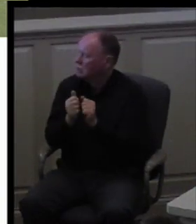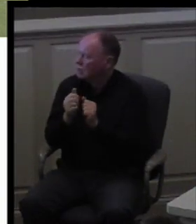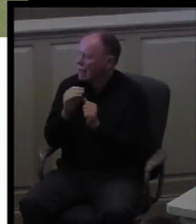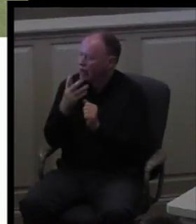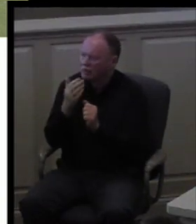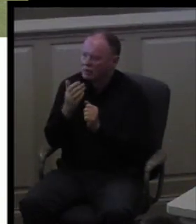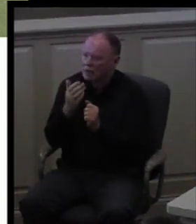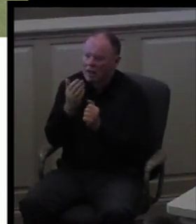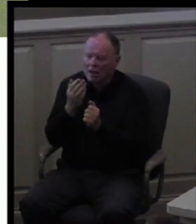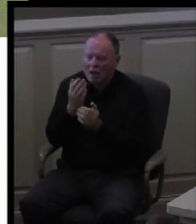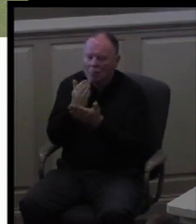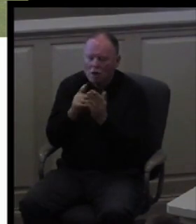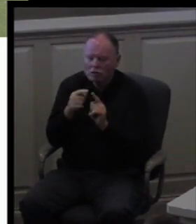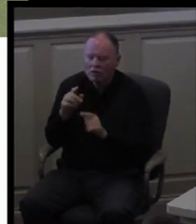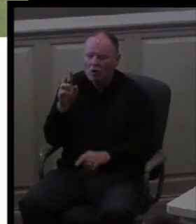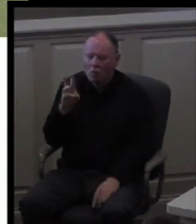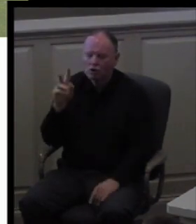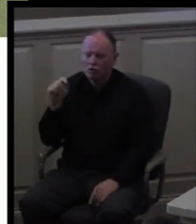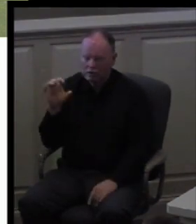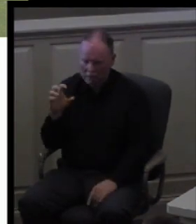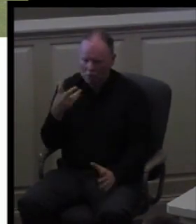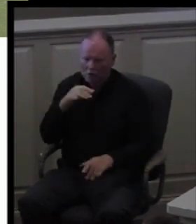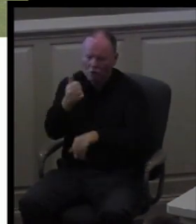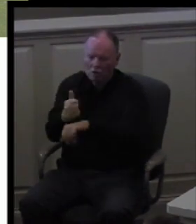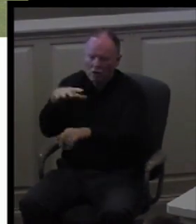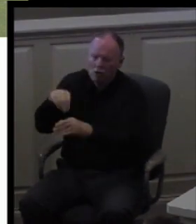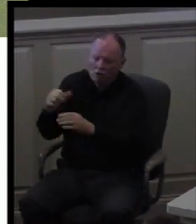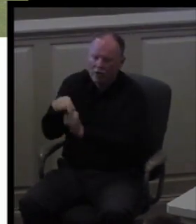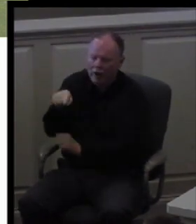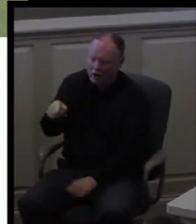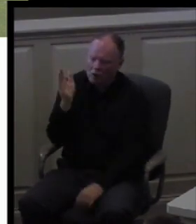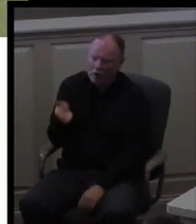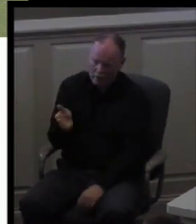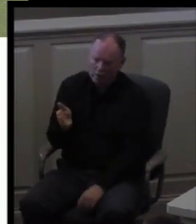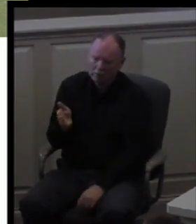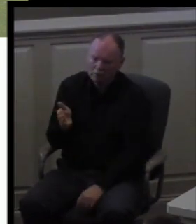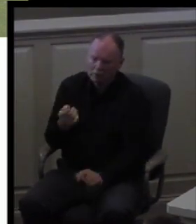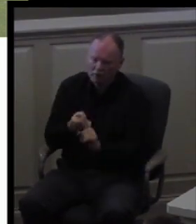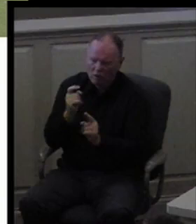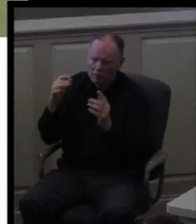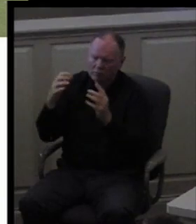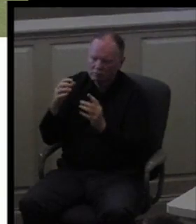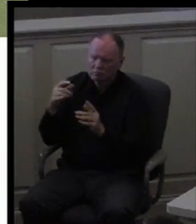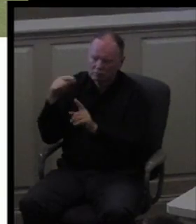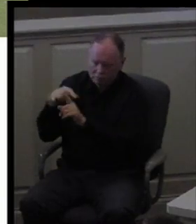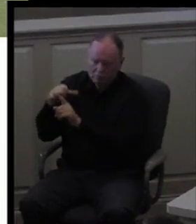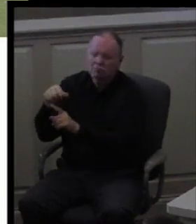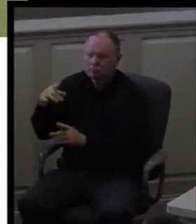Center that Danville just acquired, we think will be the centerpiece of that new plaza.